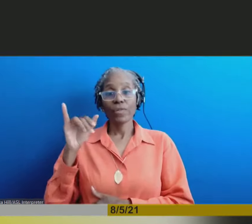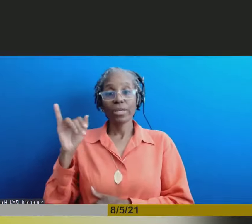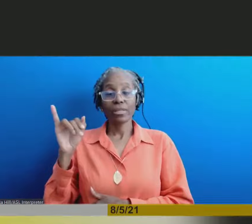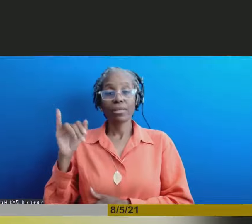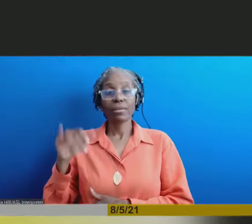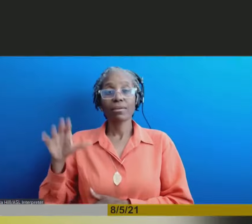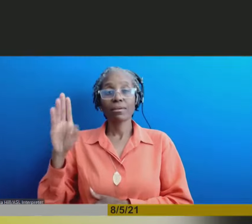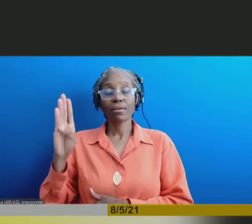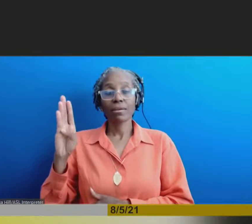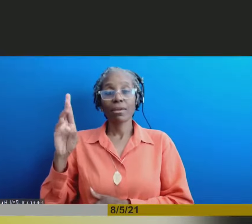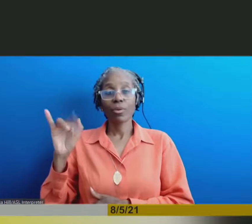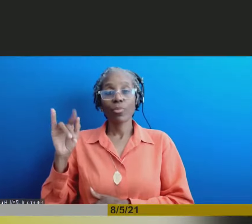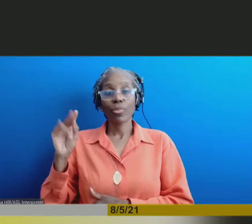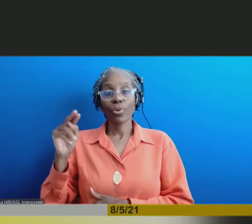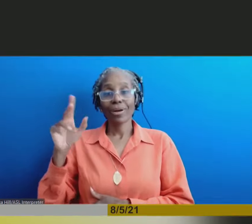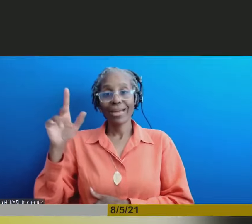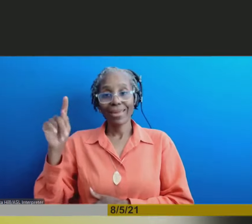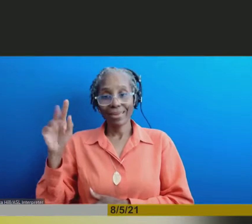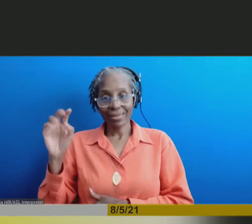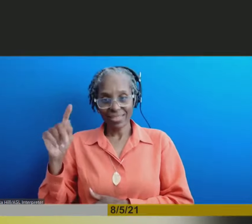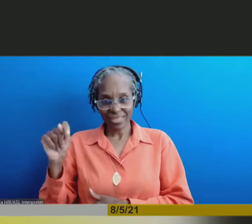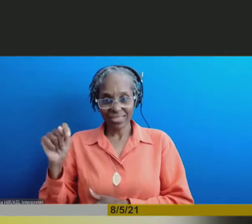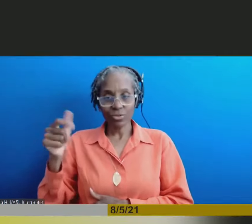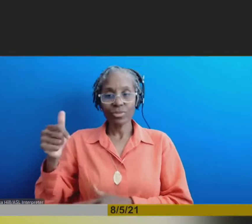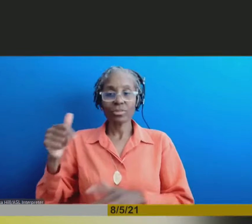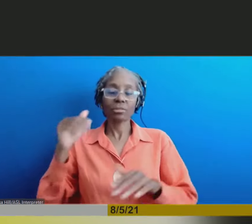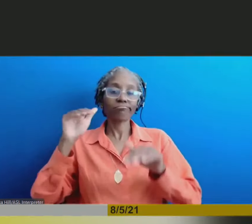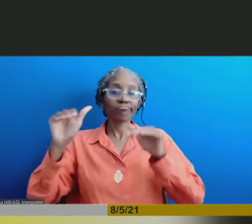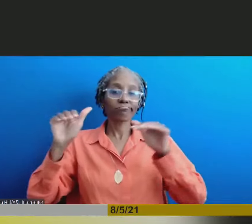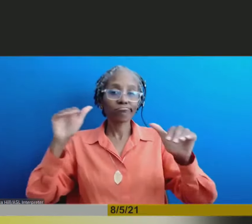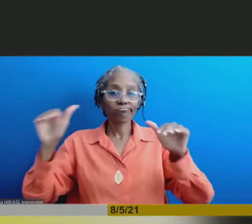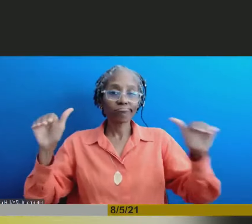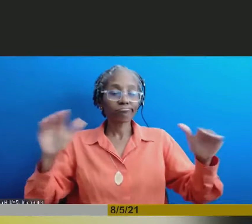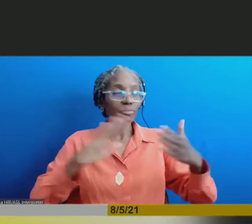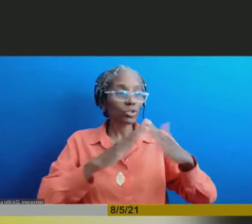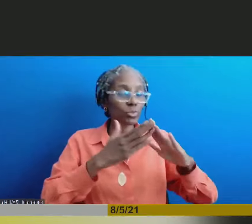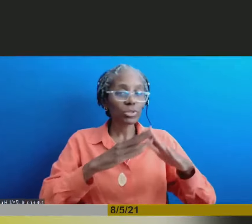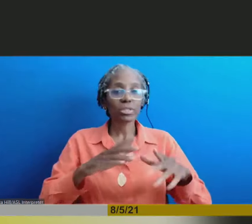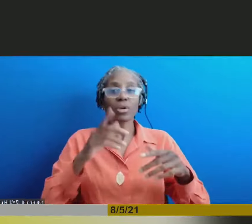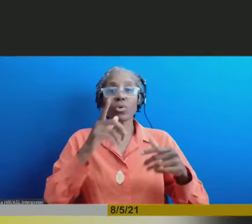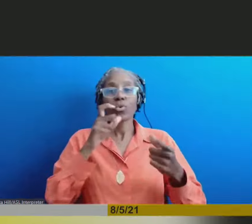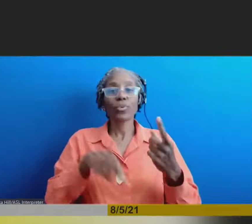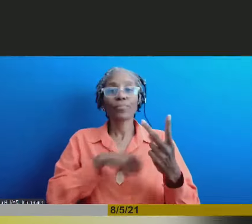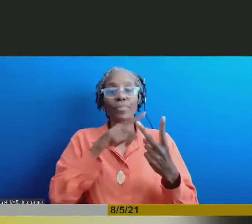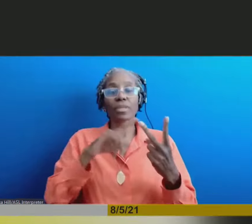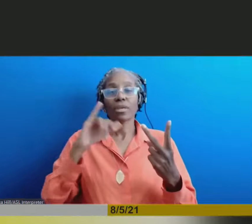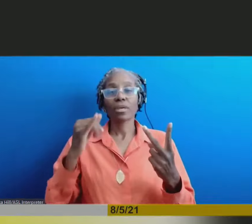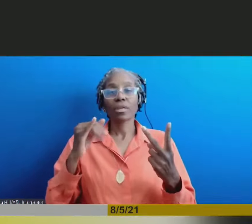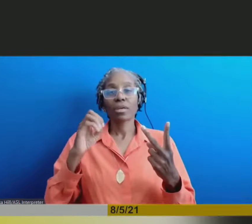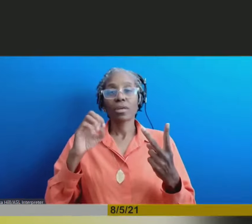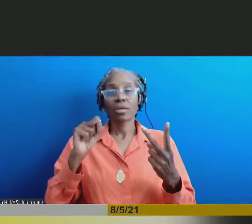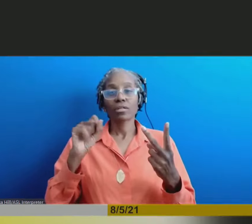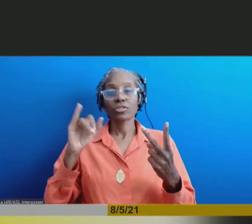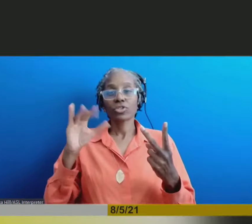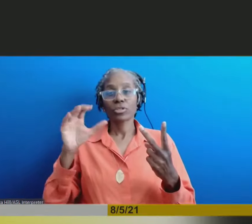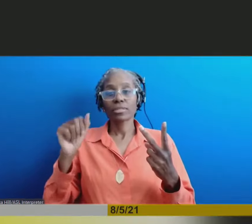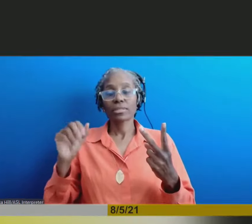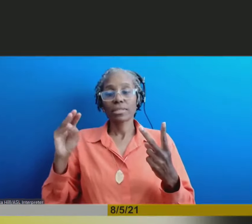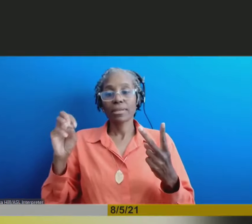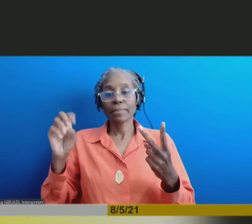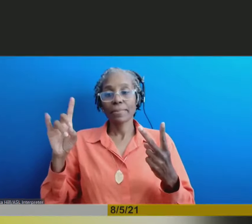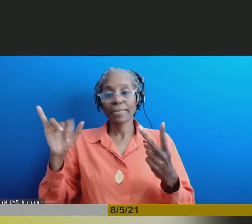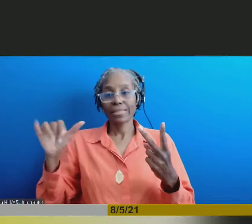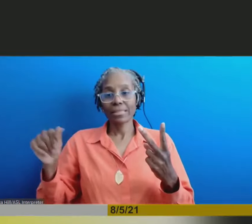at SFMTA, has been doing a lot of outreach in the community, and Jessica Medina, who is also assigned at the Department of